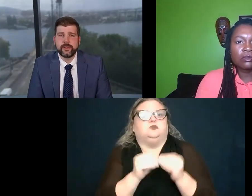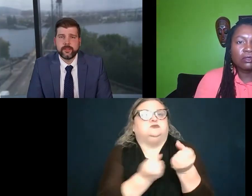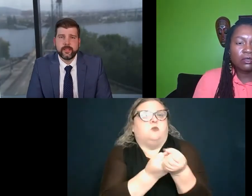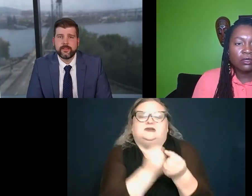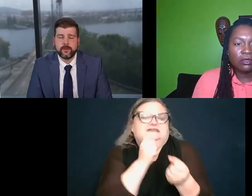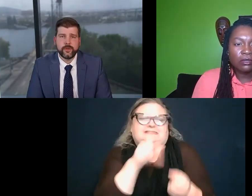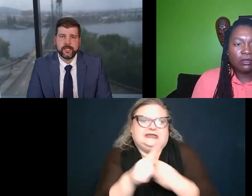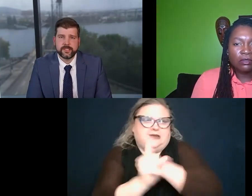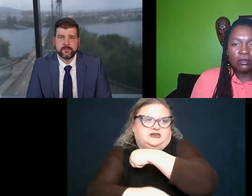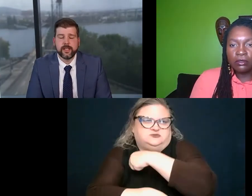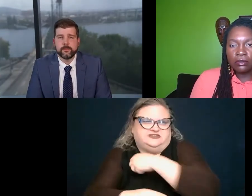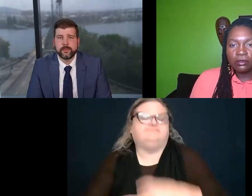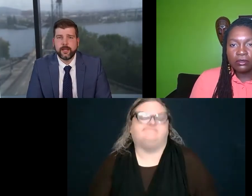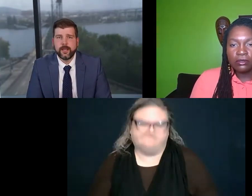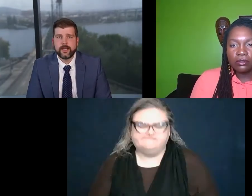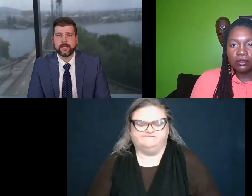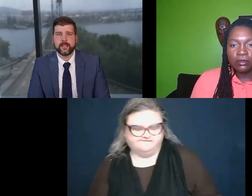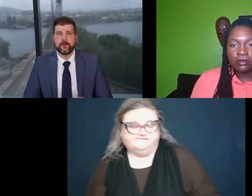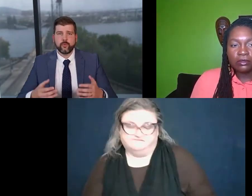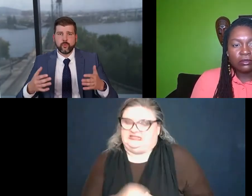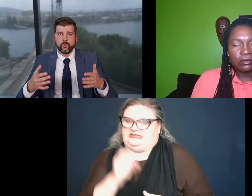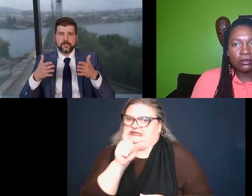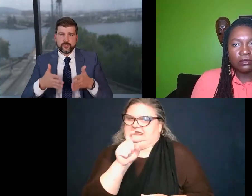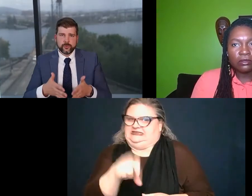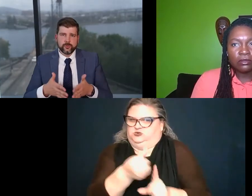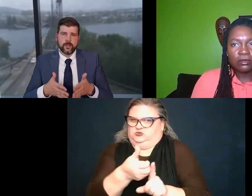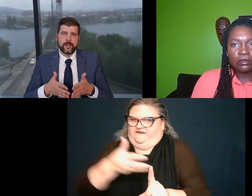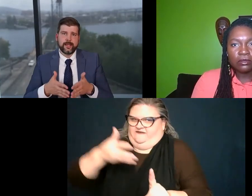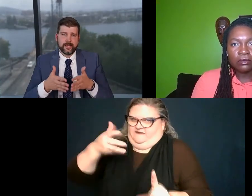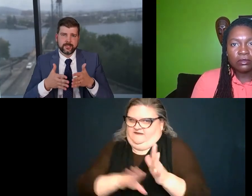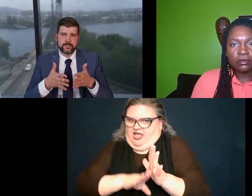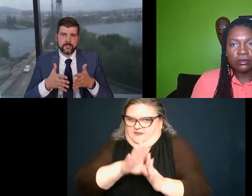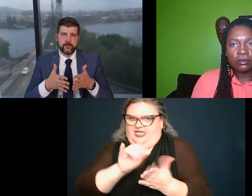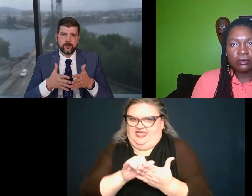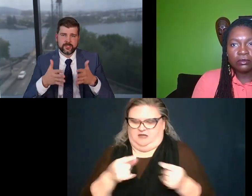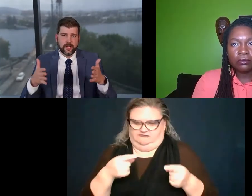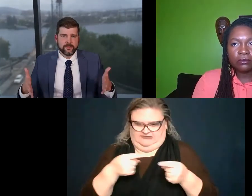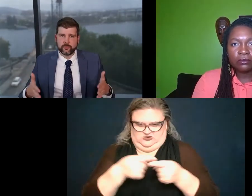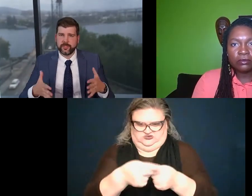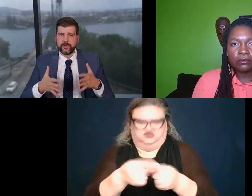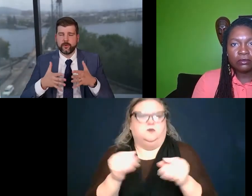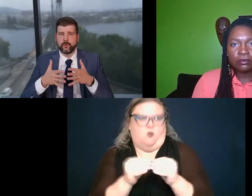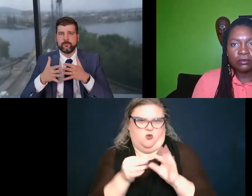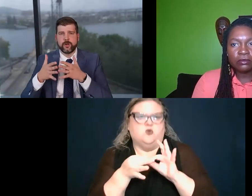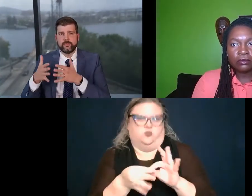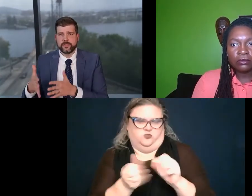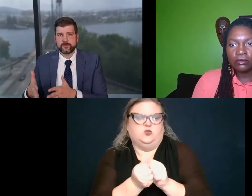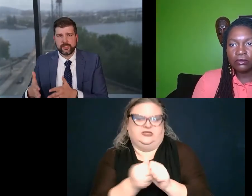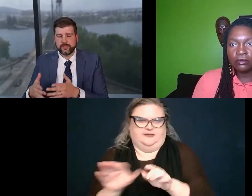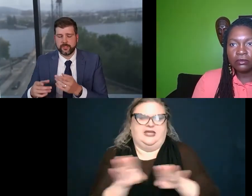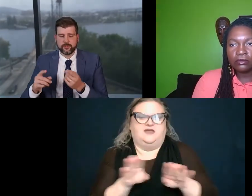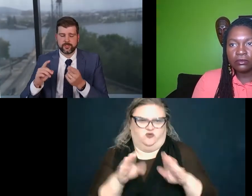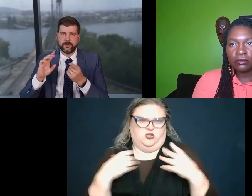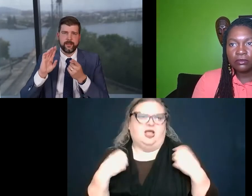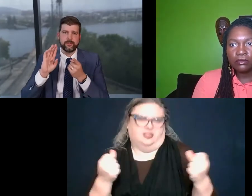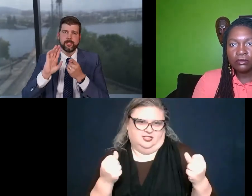is an area that we need to develop. And we do, as you know, this office, we're involved in